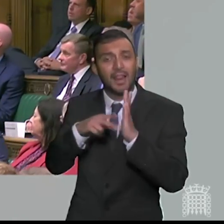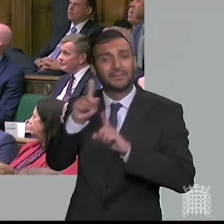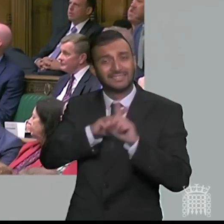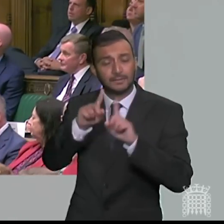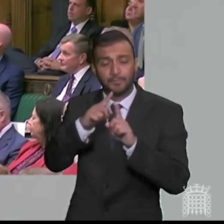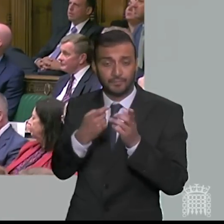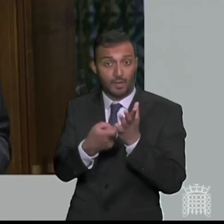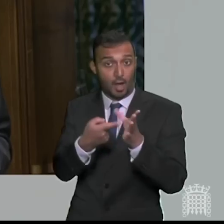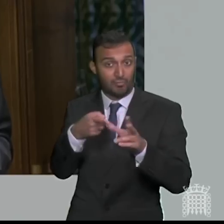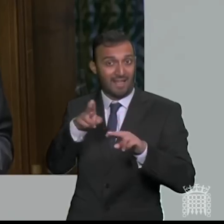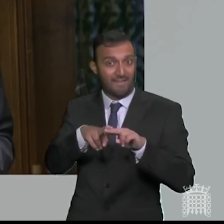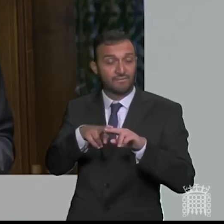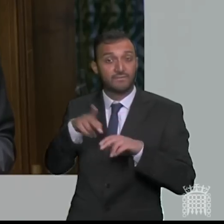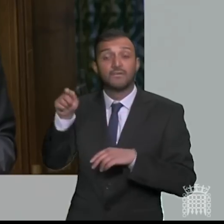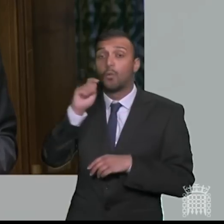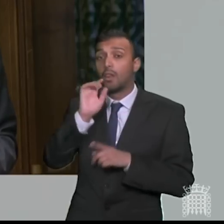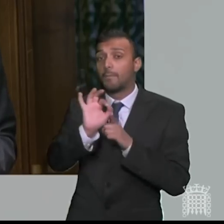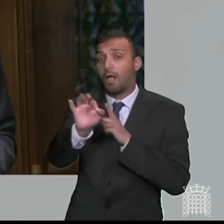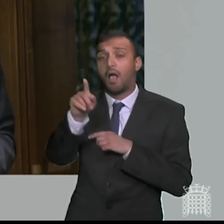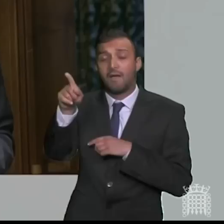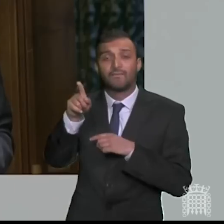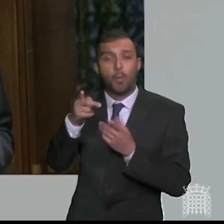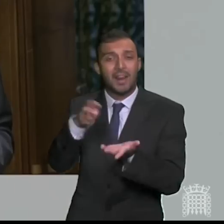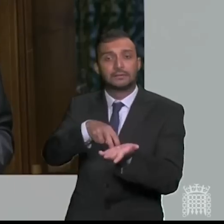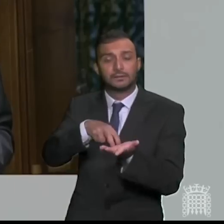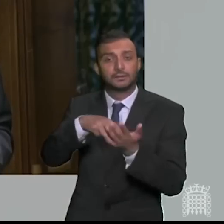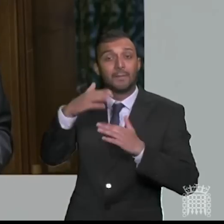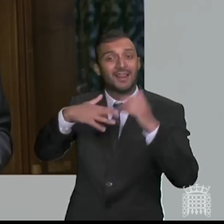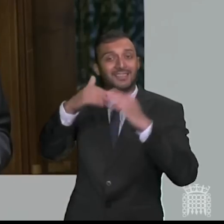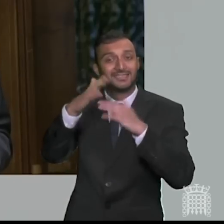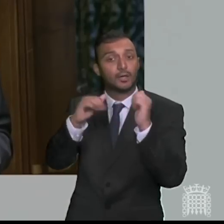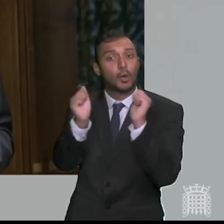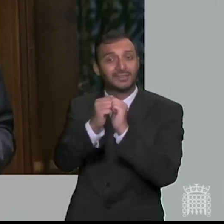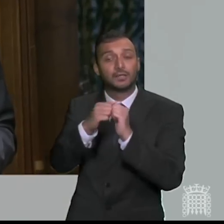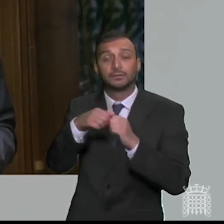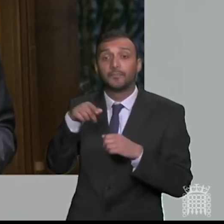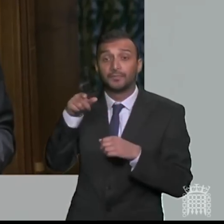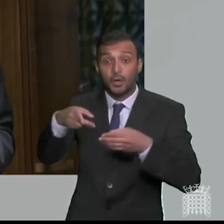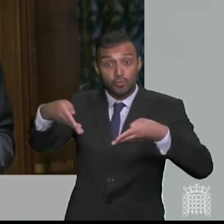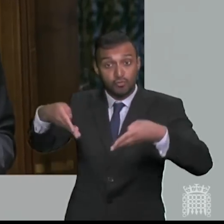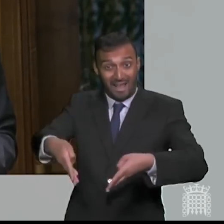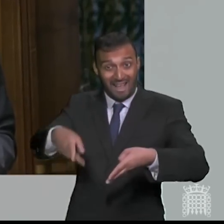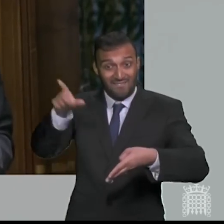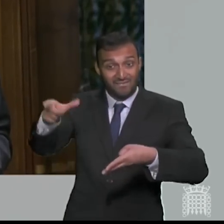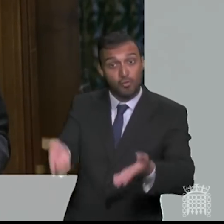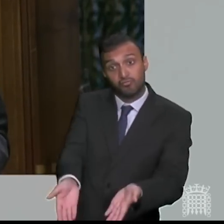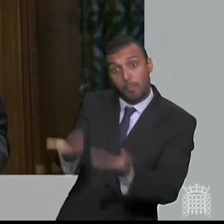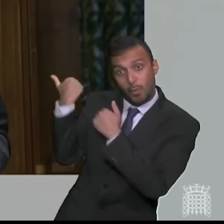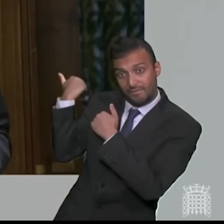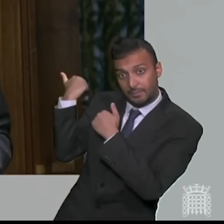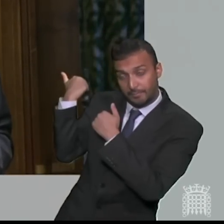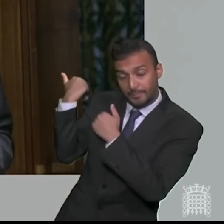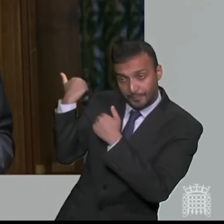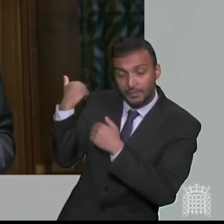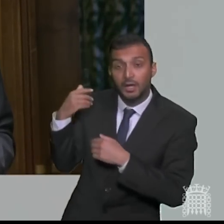will apply for listed building consent to move the grave of Wing Commander Guy Gibson's dog. Apparently, the